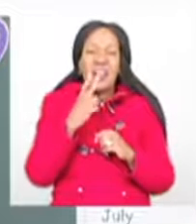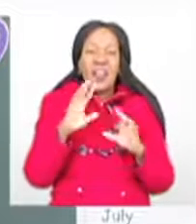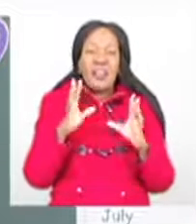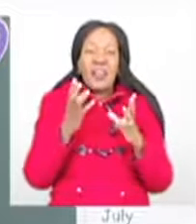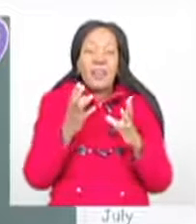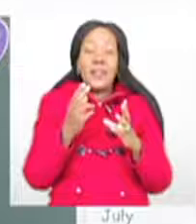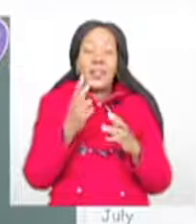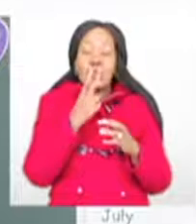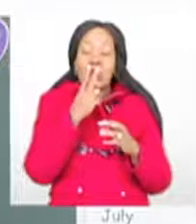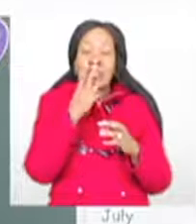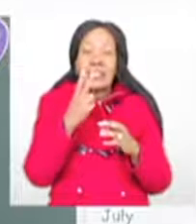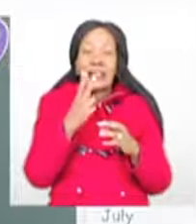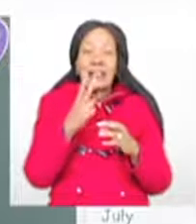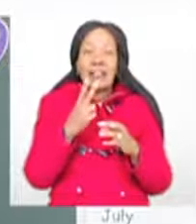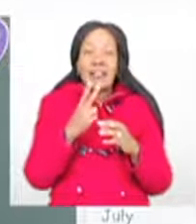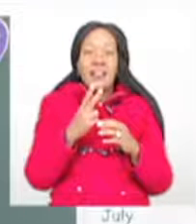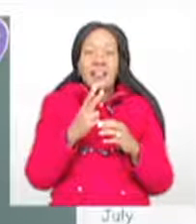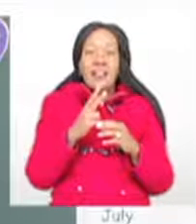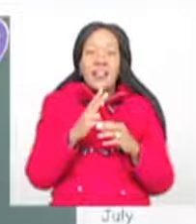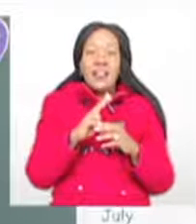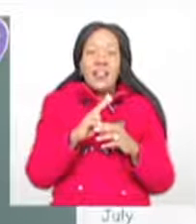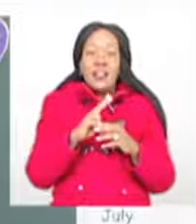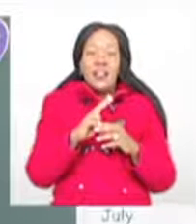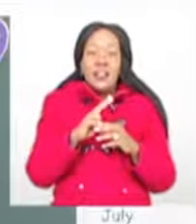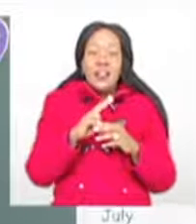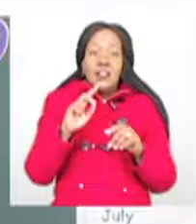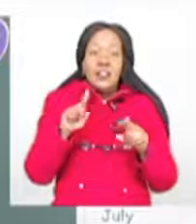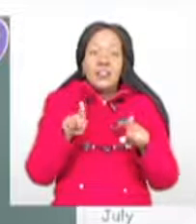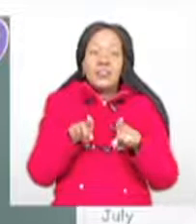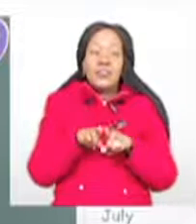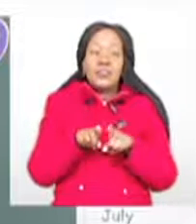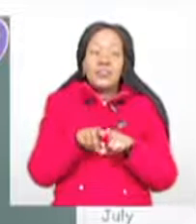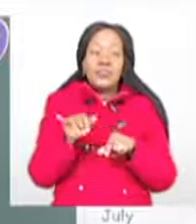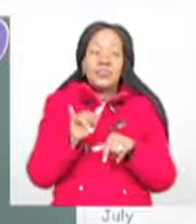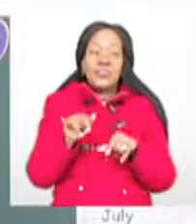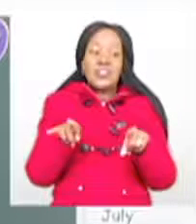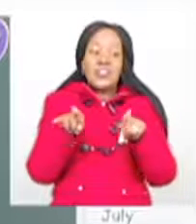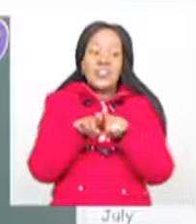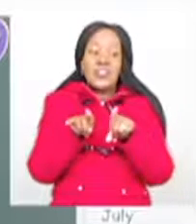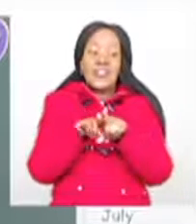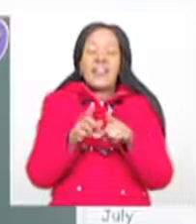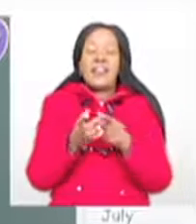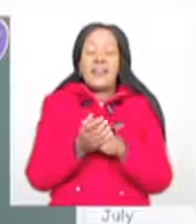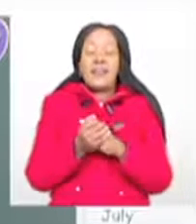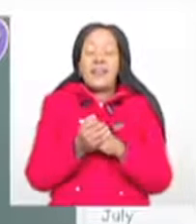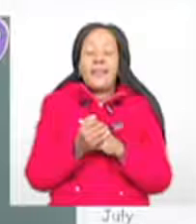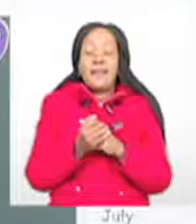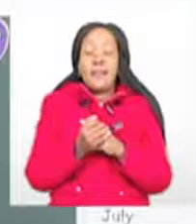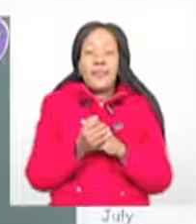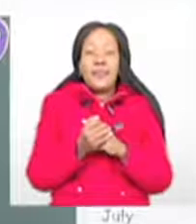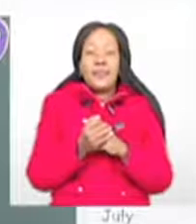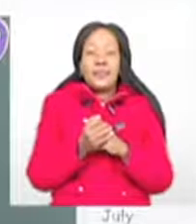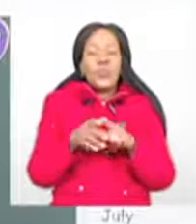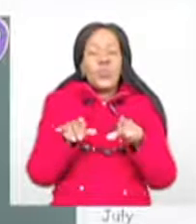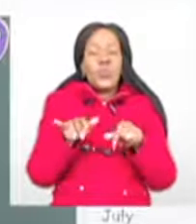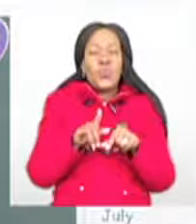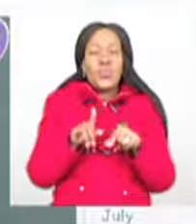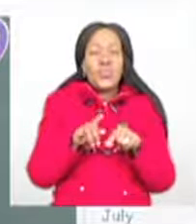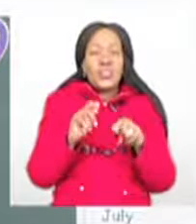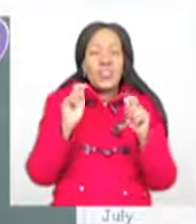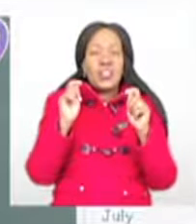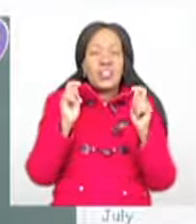the shadow of these different things that are on the board? Which shape on